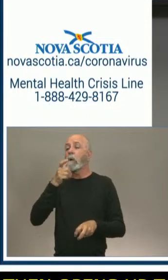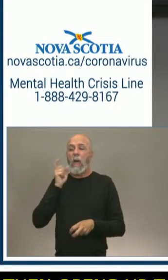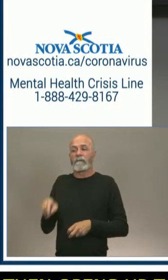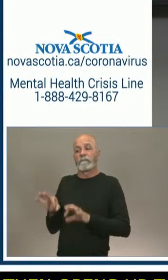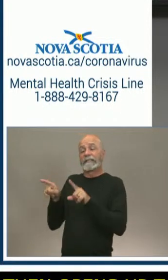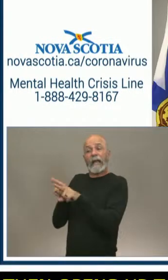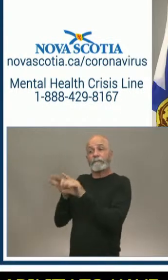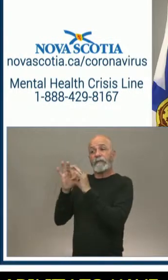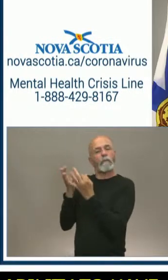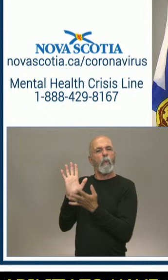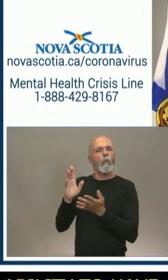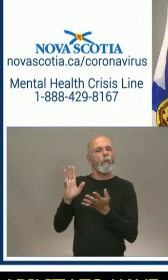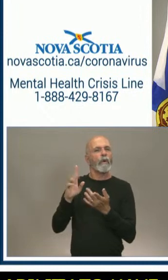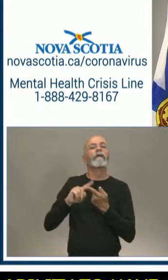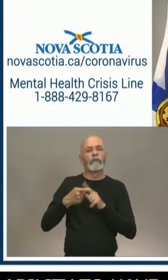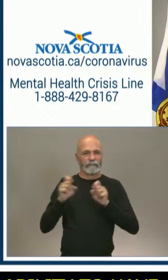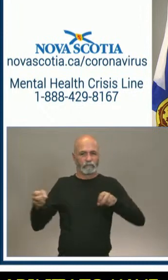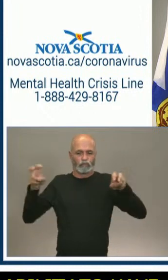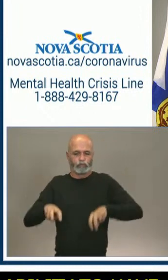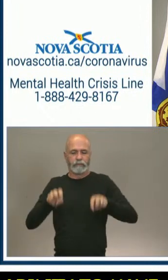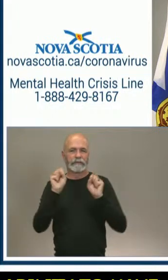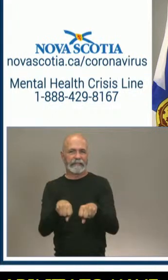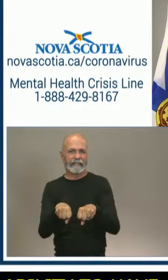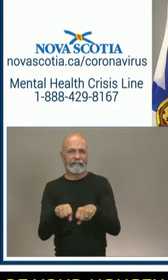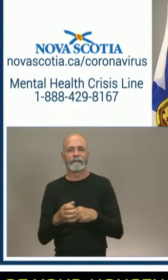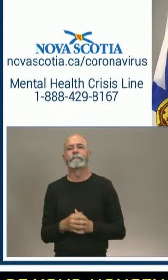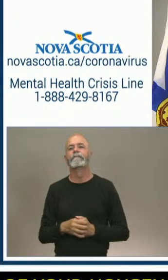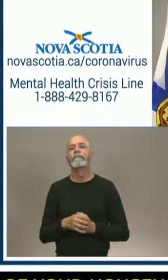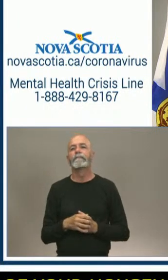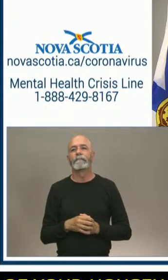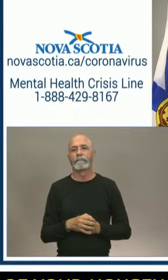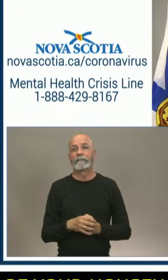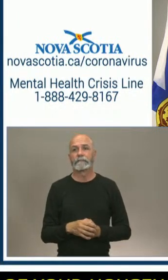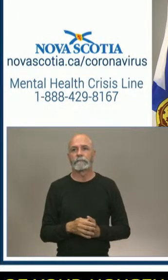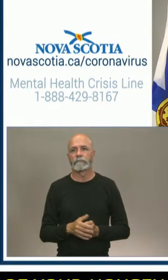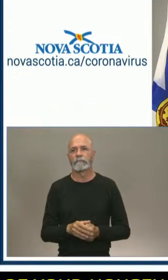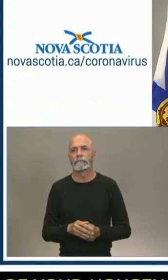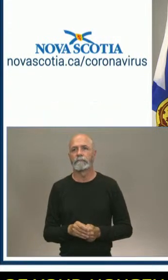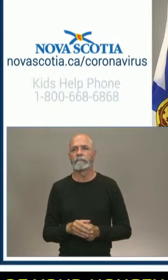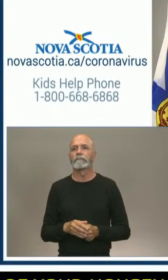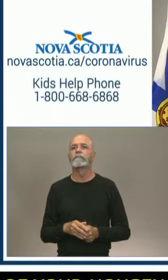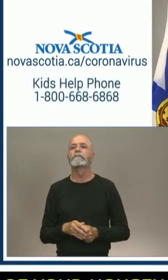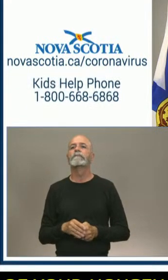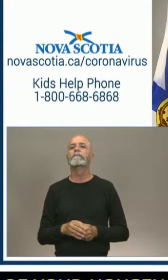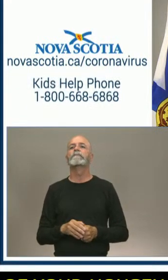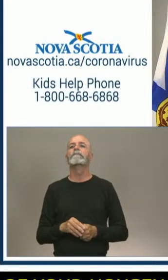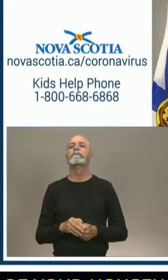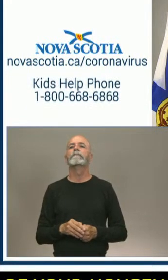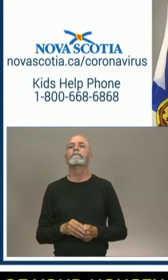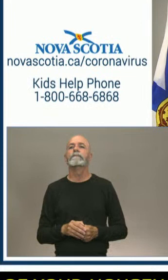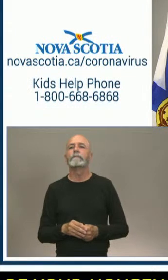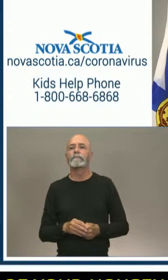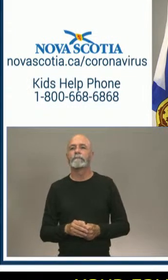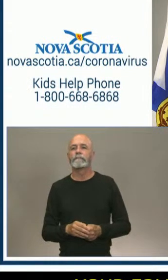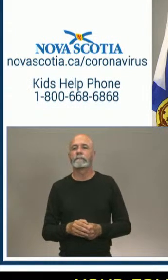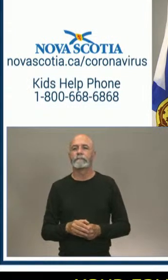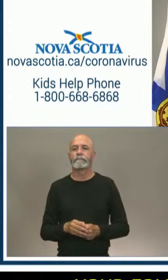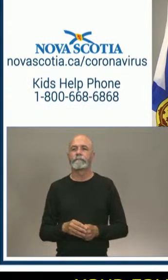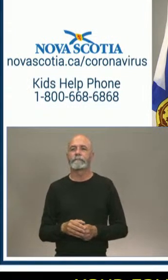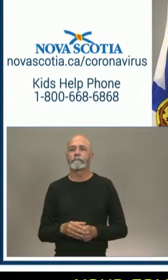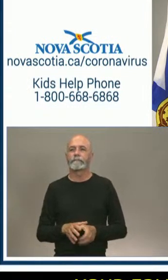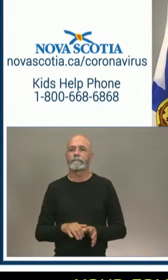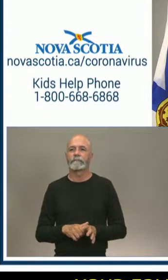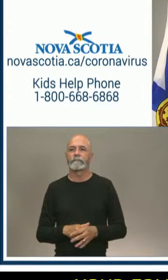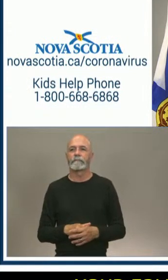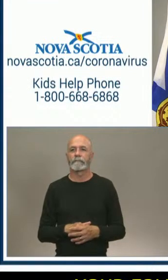your follow-up, Sean. Thank you. Dr. Strang, over the weekend, the press release said there was still limited community spread in